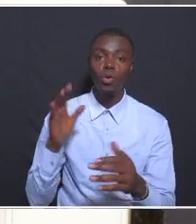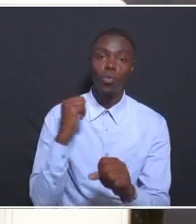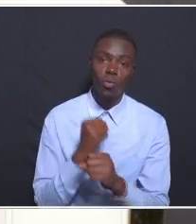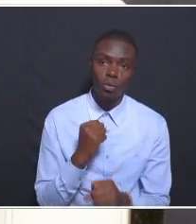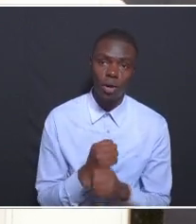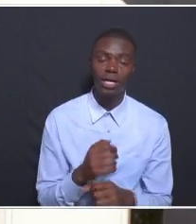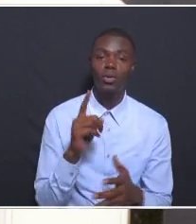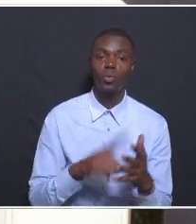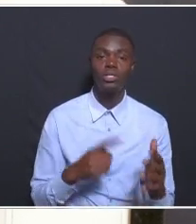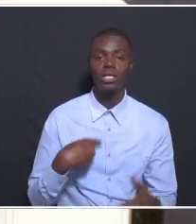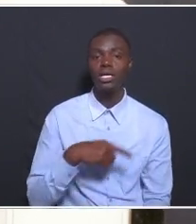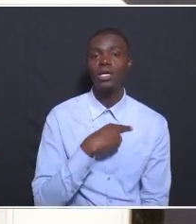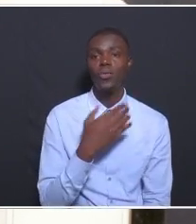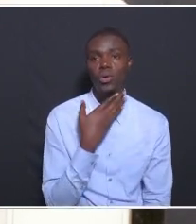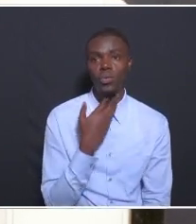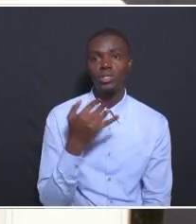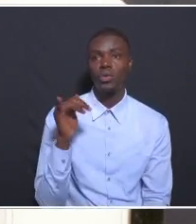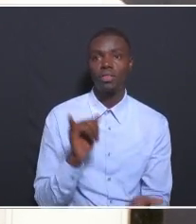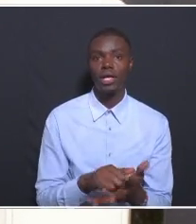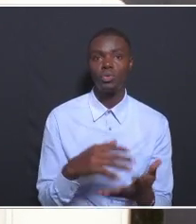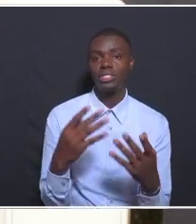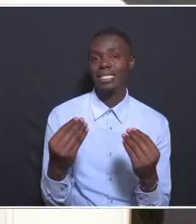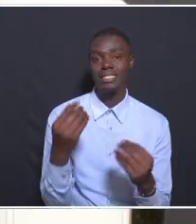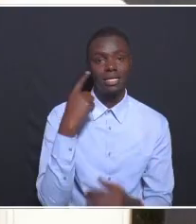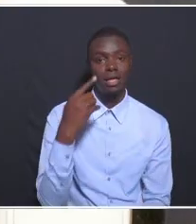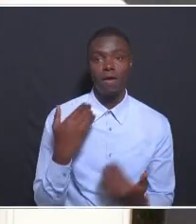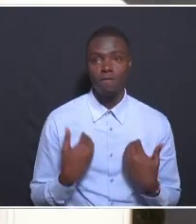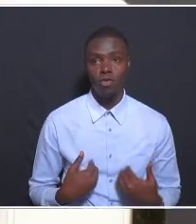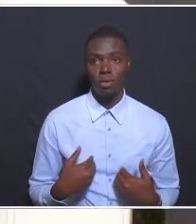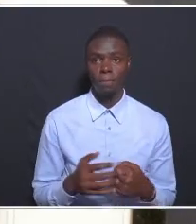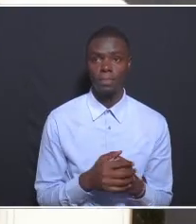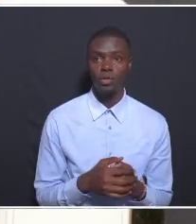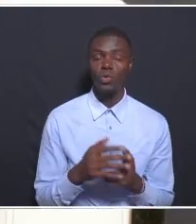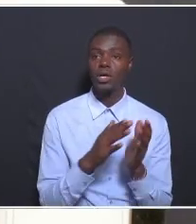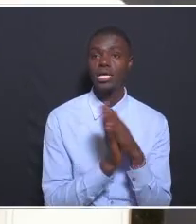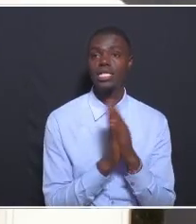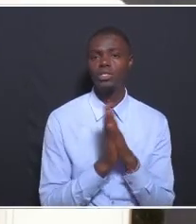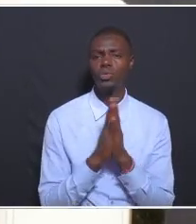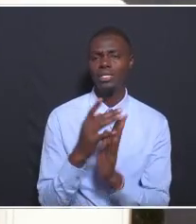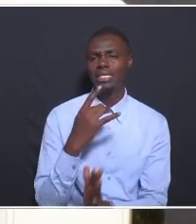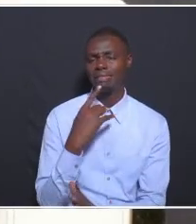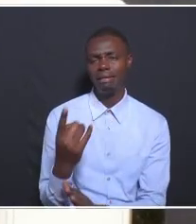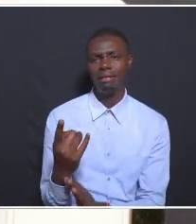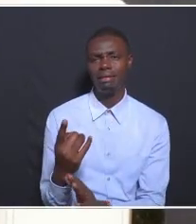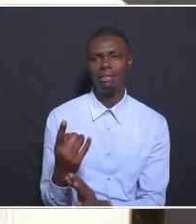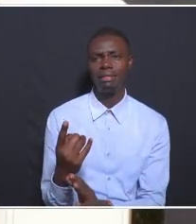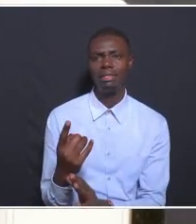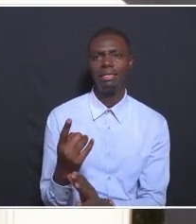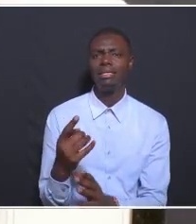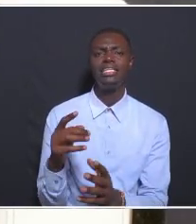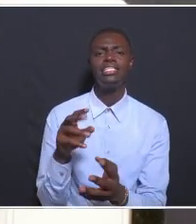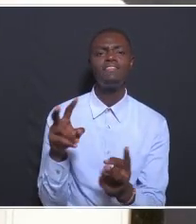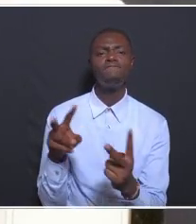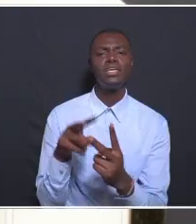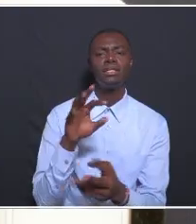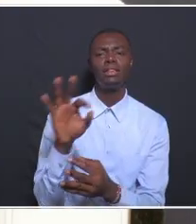what we wanted. So that was kind of easy for me, and that's why the storytelling is, it's very specific.